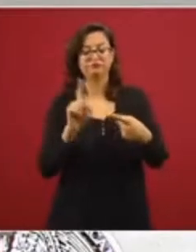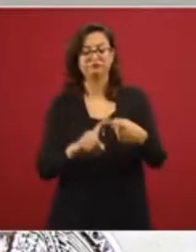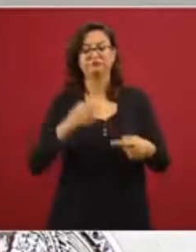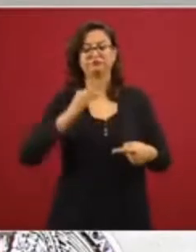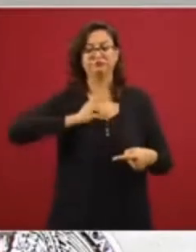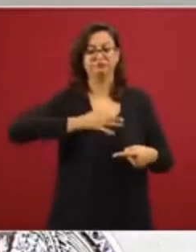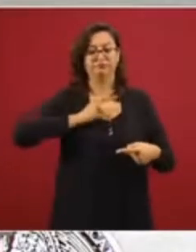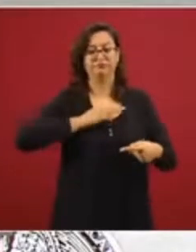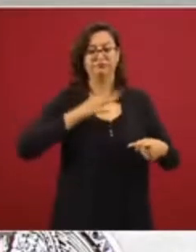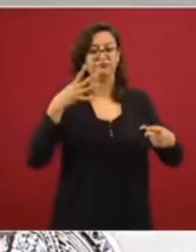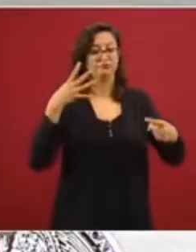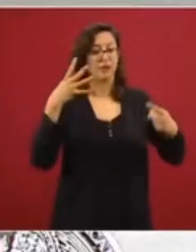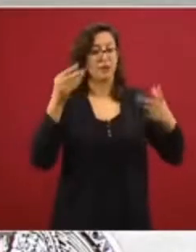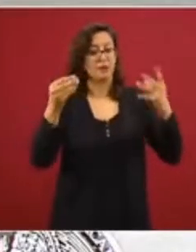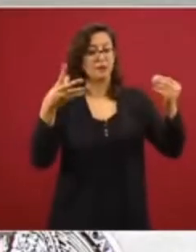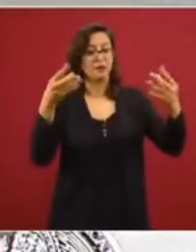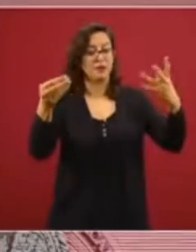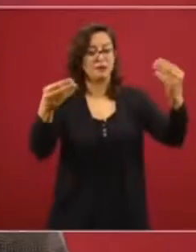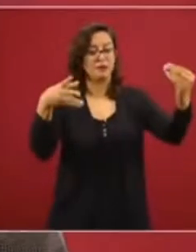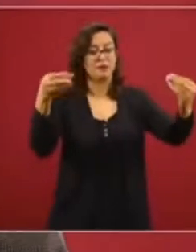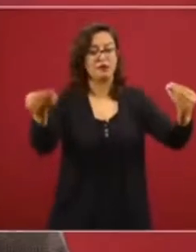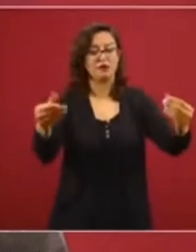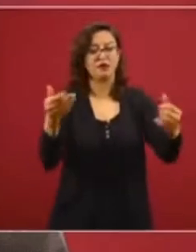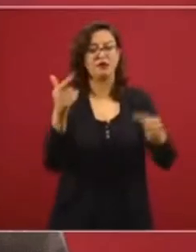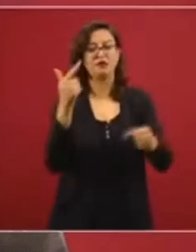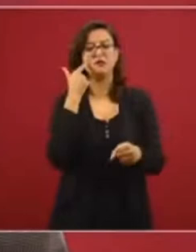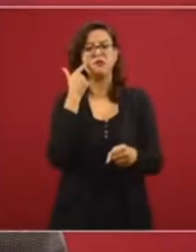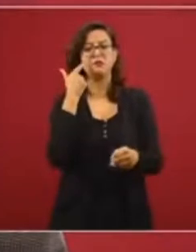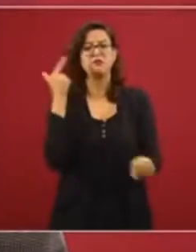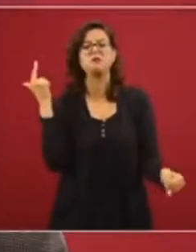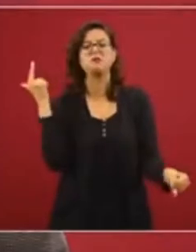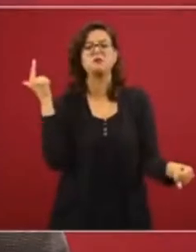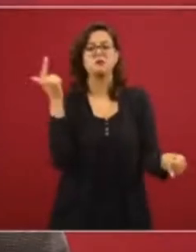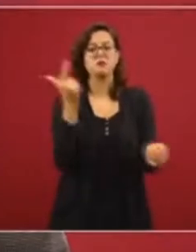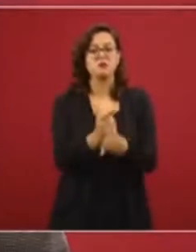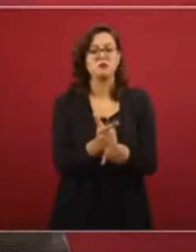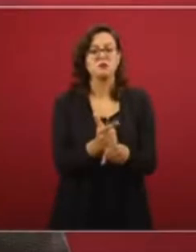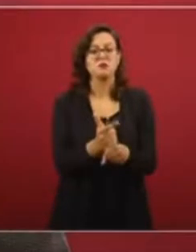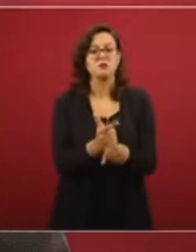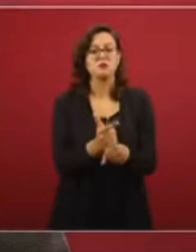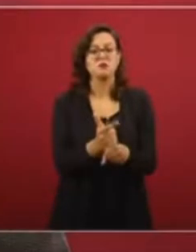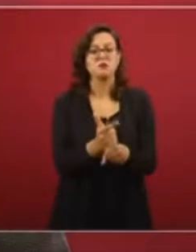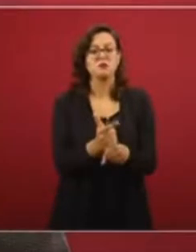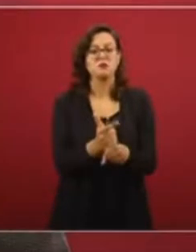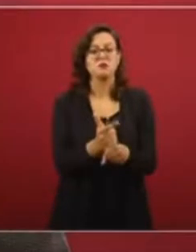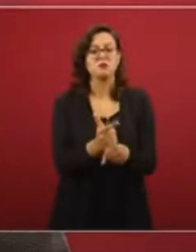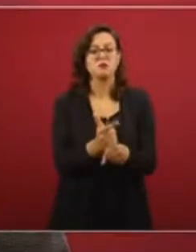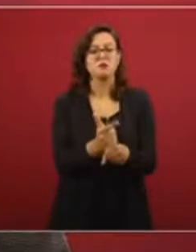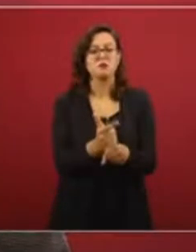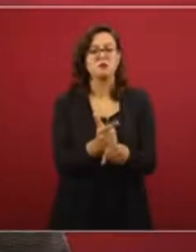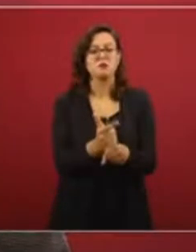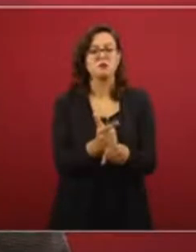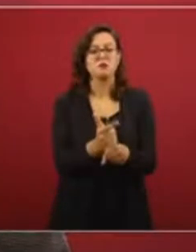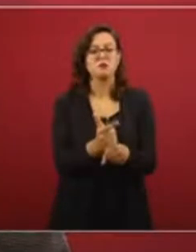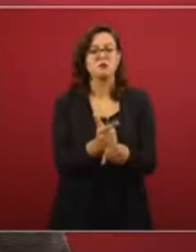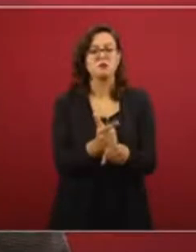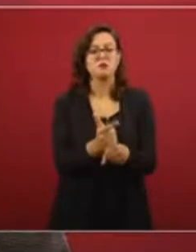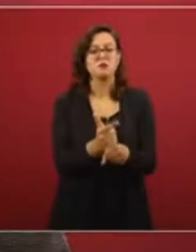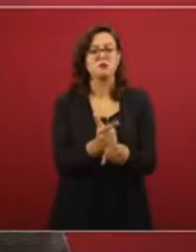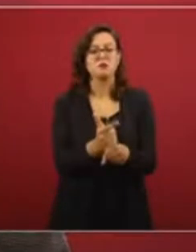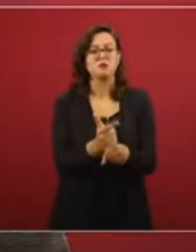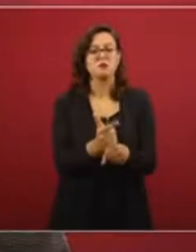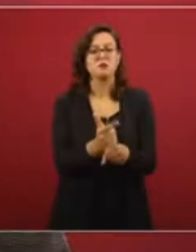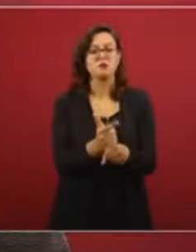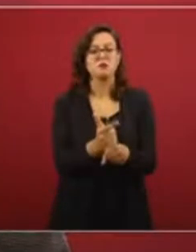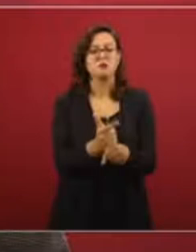abrió la ventana para poder conocer el sistema de salud. So he says that the pandemic